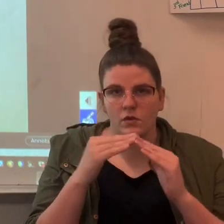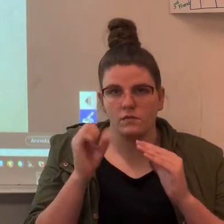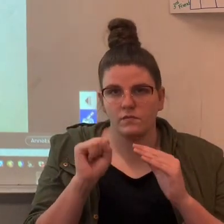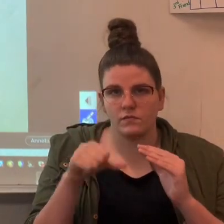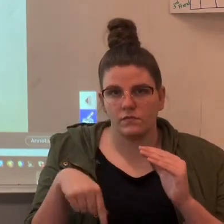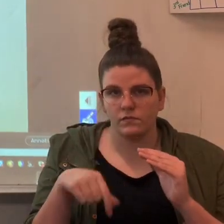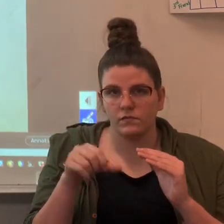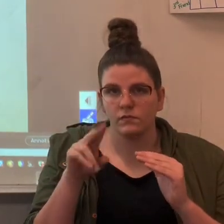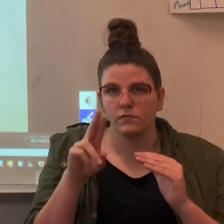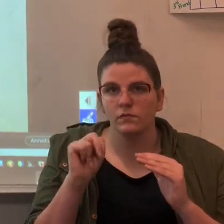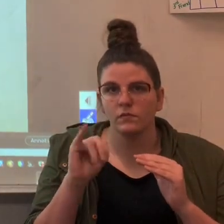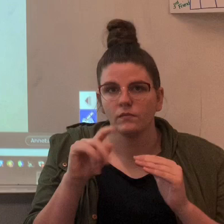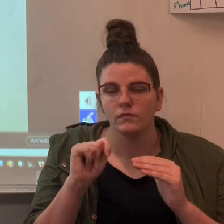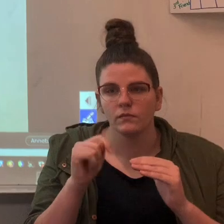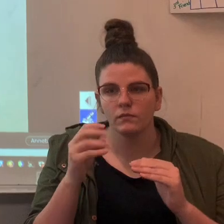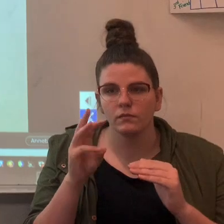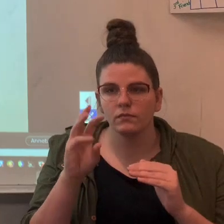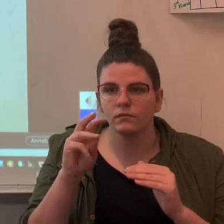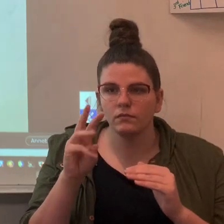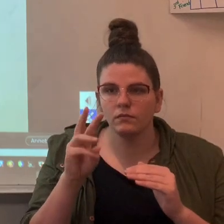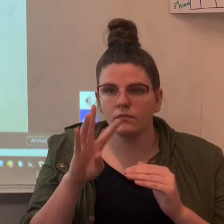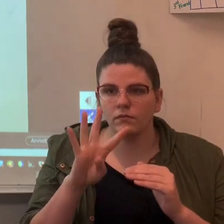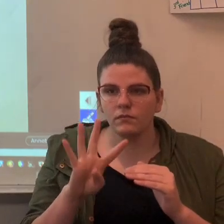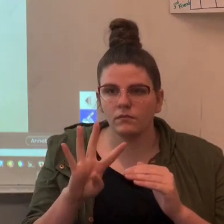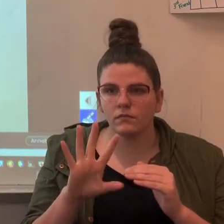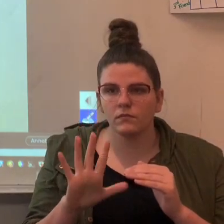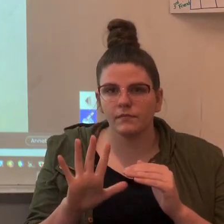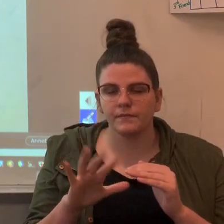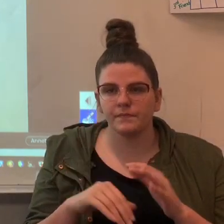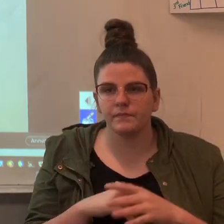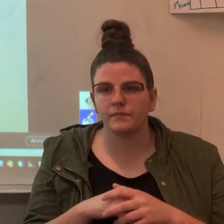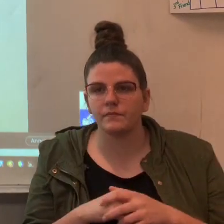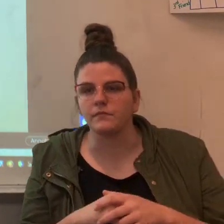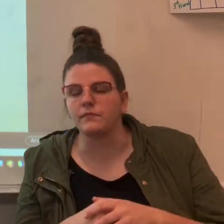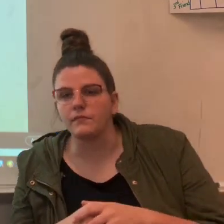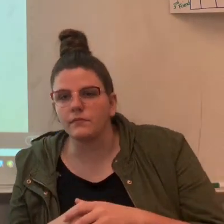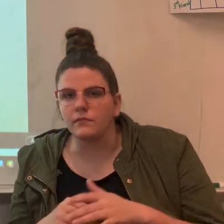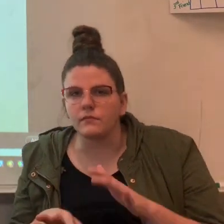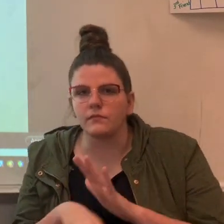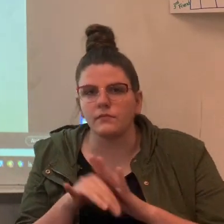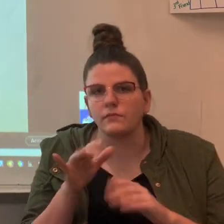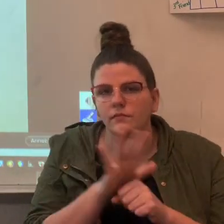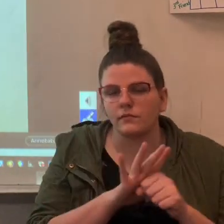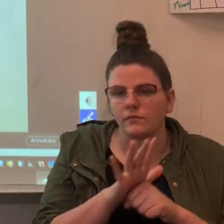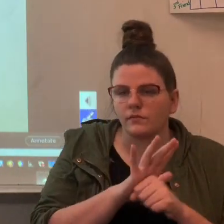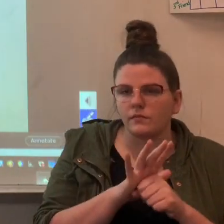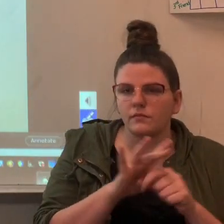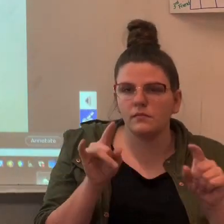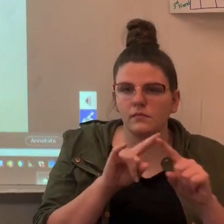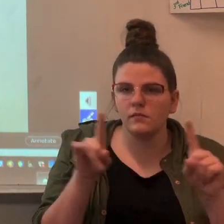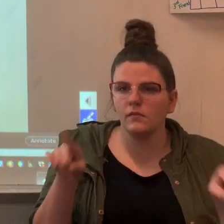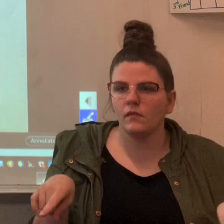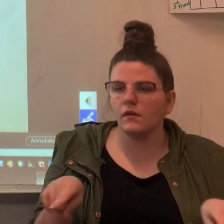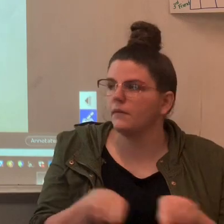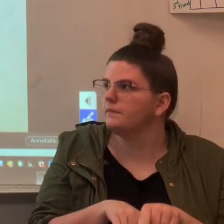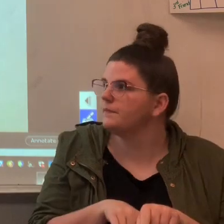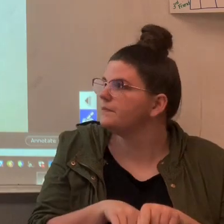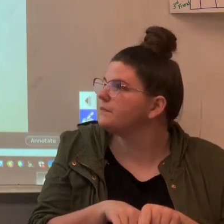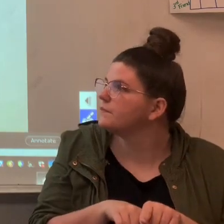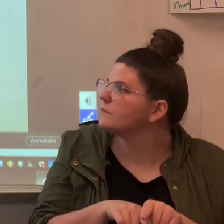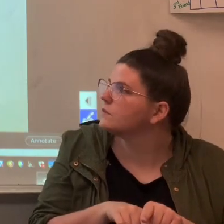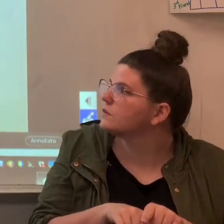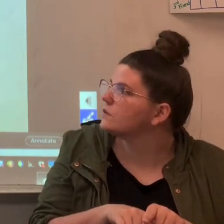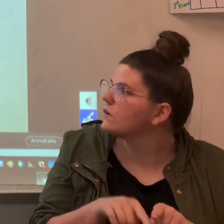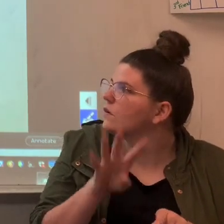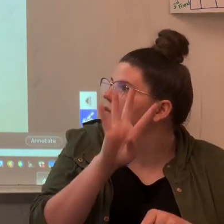of 16/45. Find the area of the rectangle with the side lengths of 4/7 units and 2/9 units.